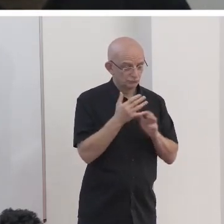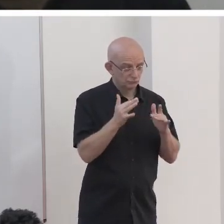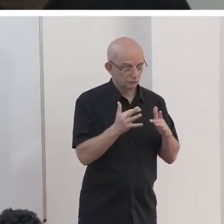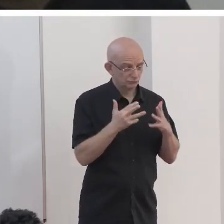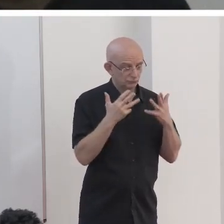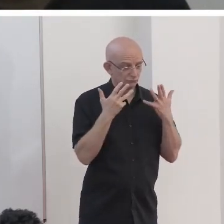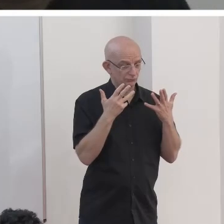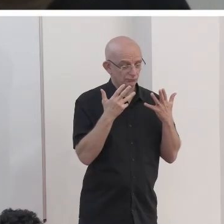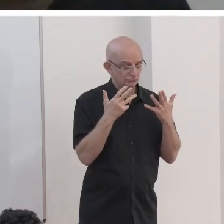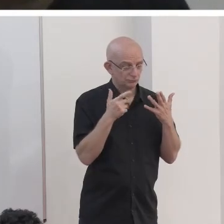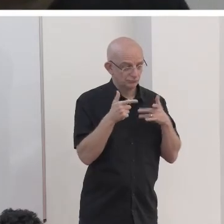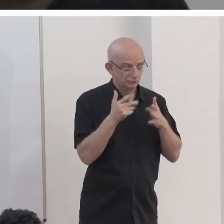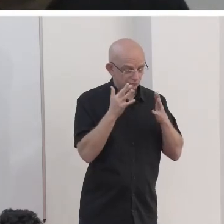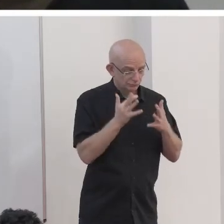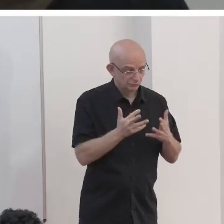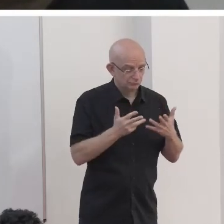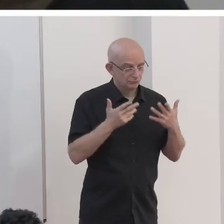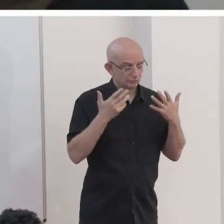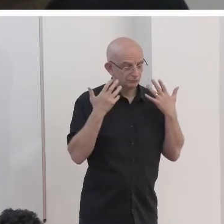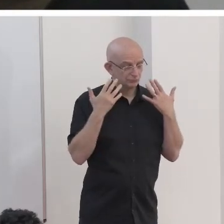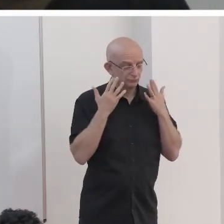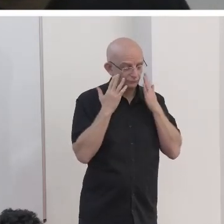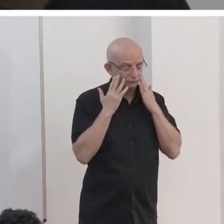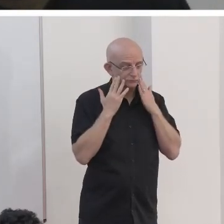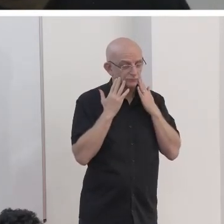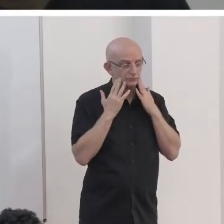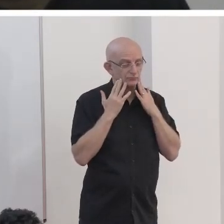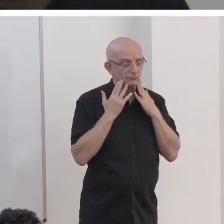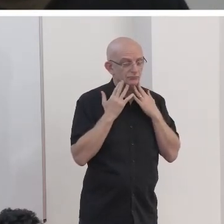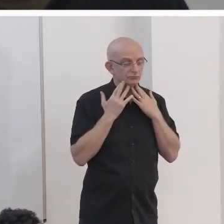Okay, come out from the thoughts.